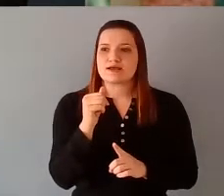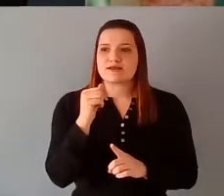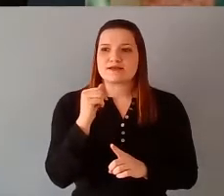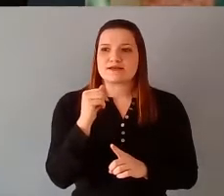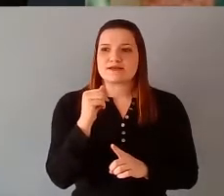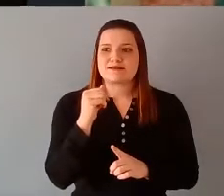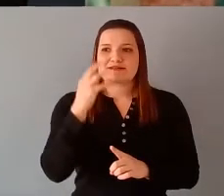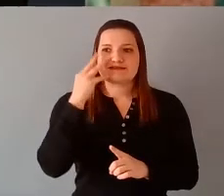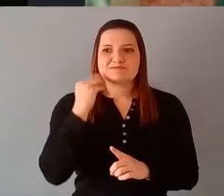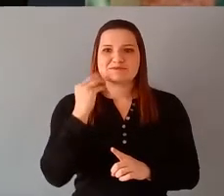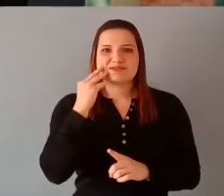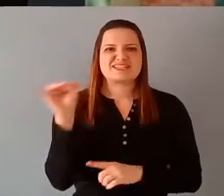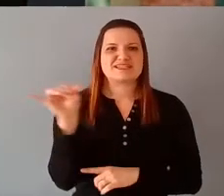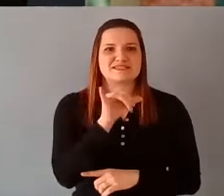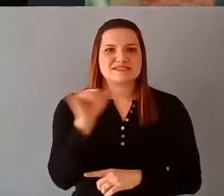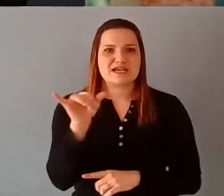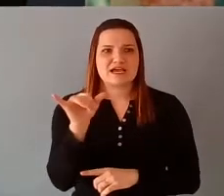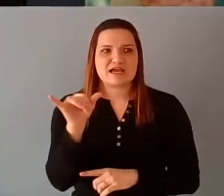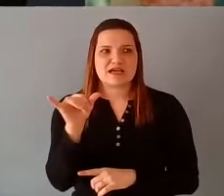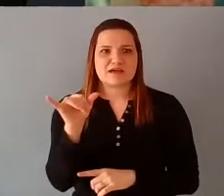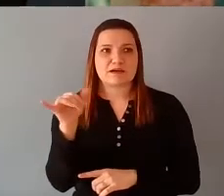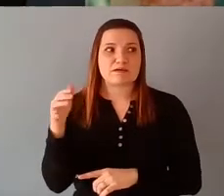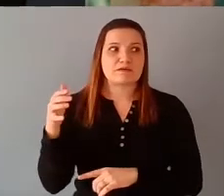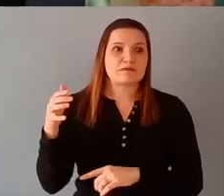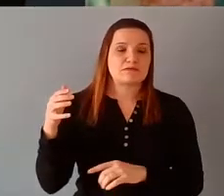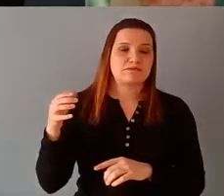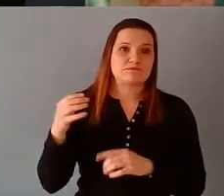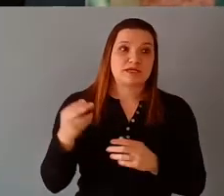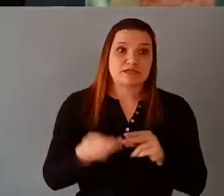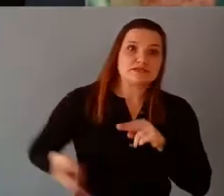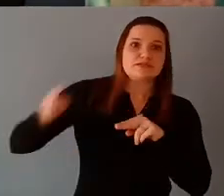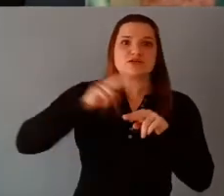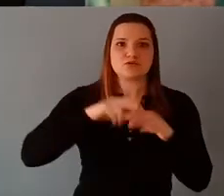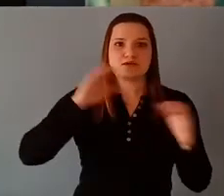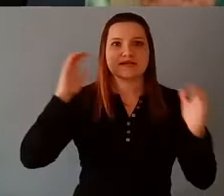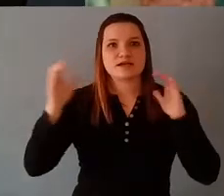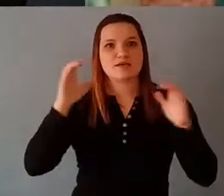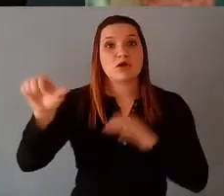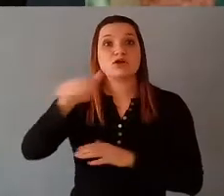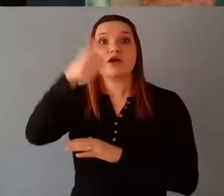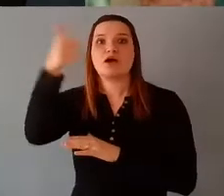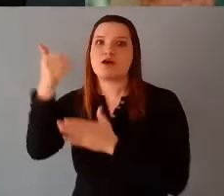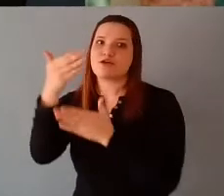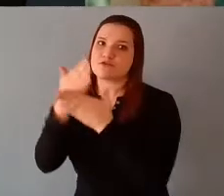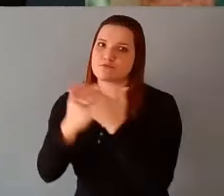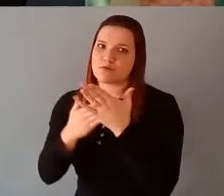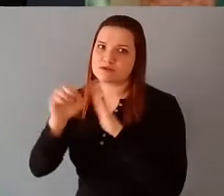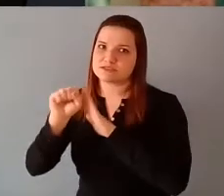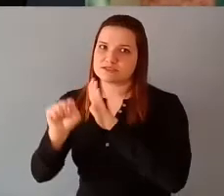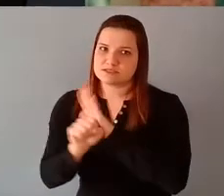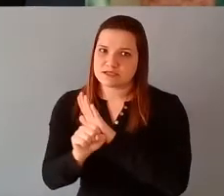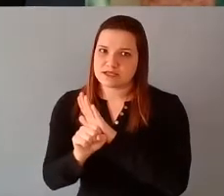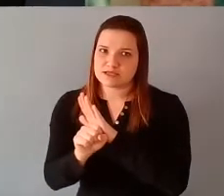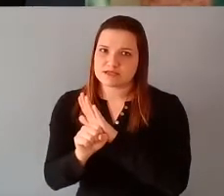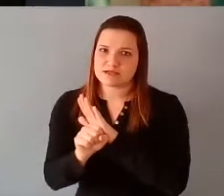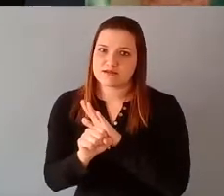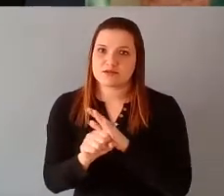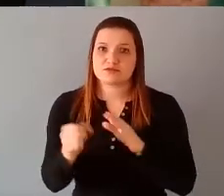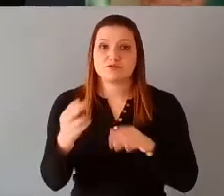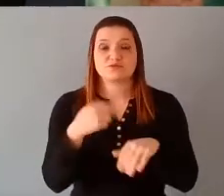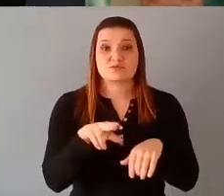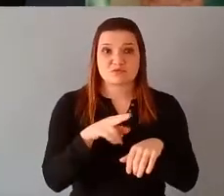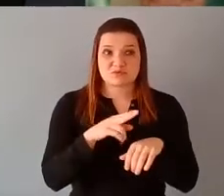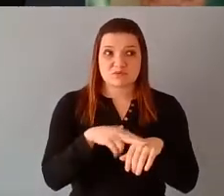of infection and hospitalization as other parts of the state, because generally there's been a lot bigger